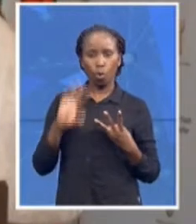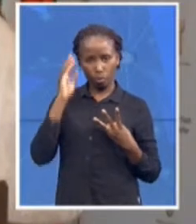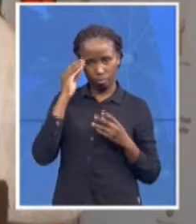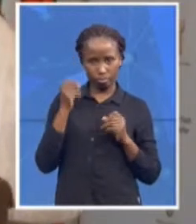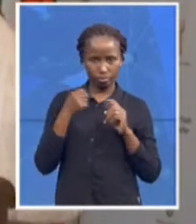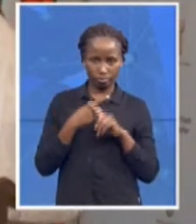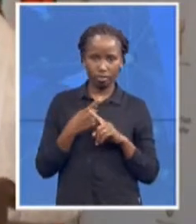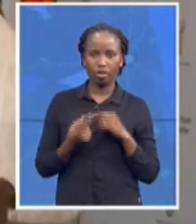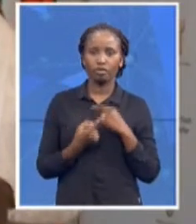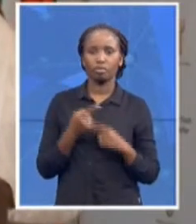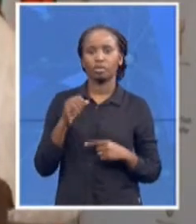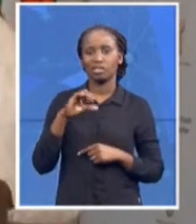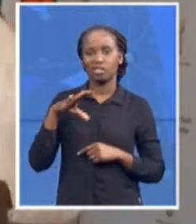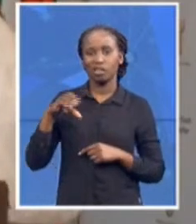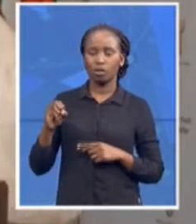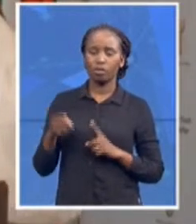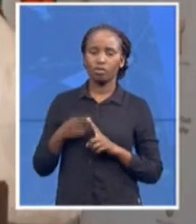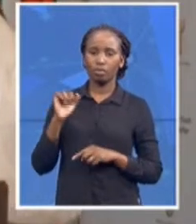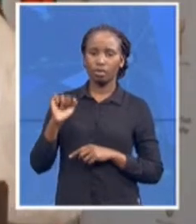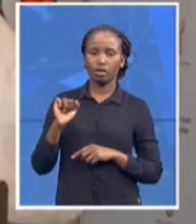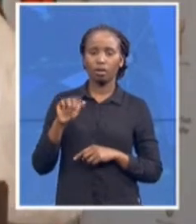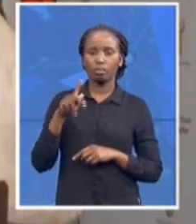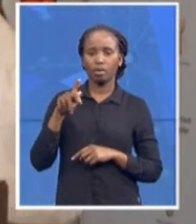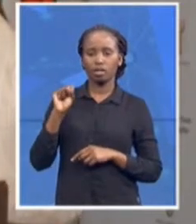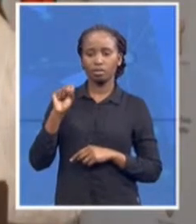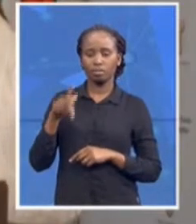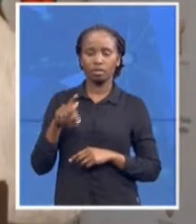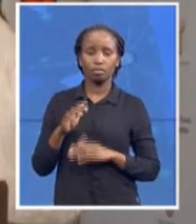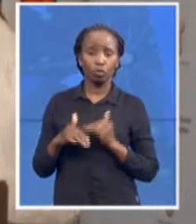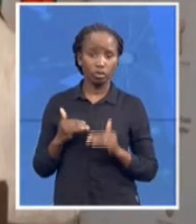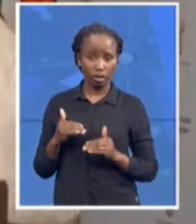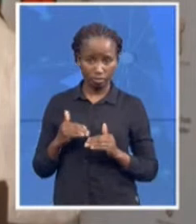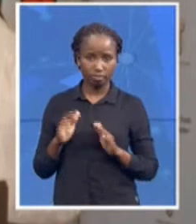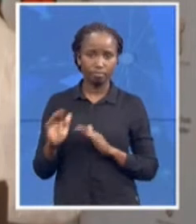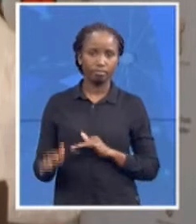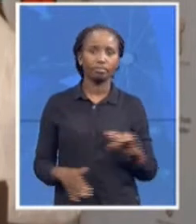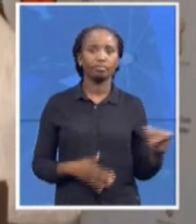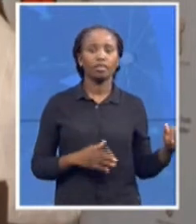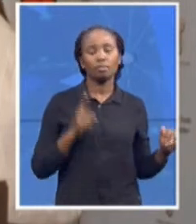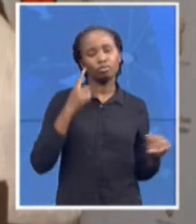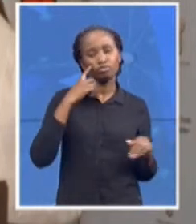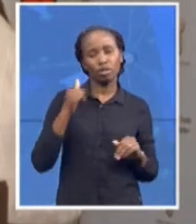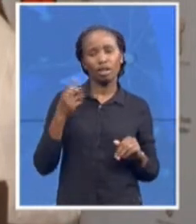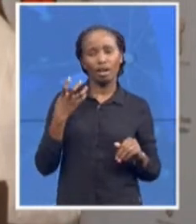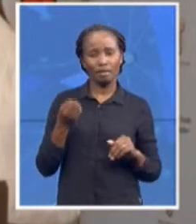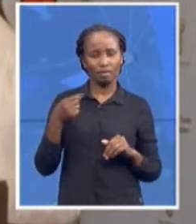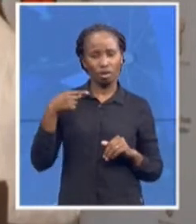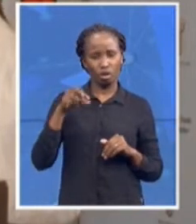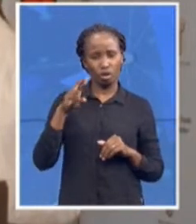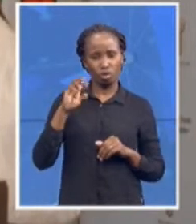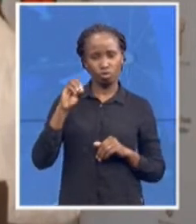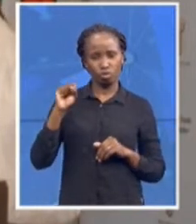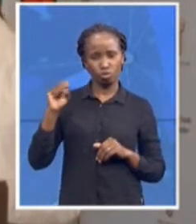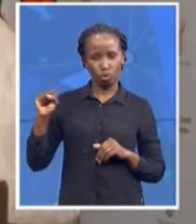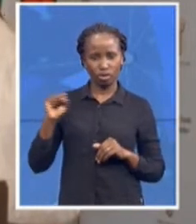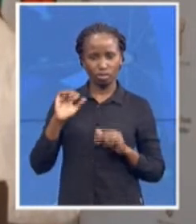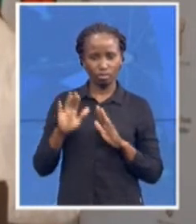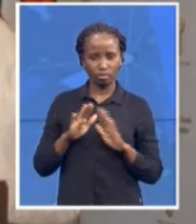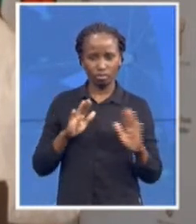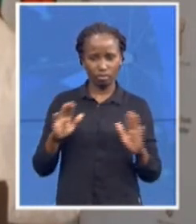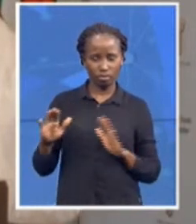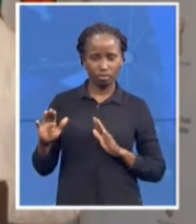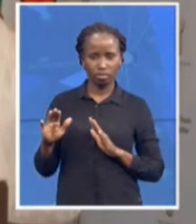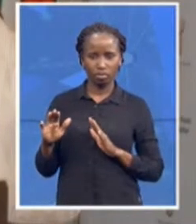process. Determine if there has been gross negligence, misconduct, and or dereliction of duty in respect of the